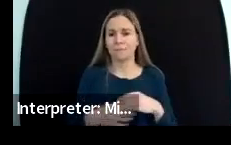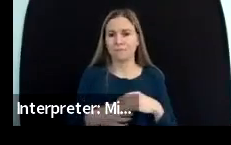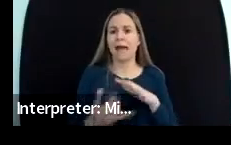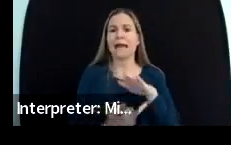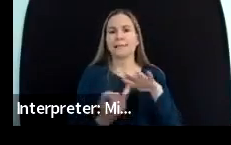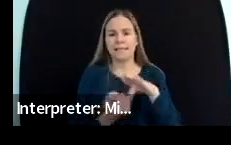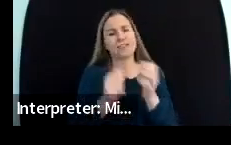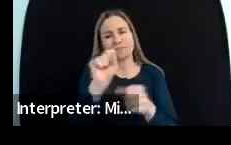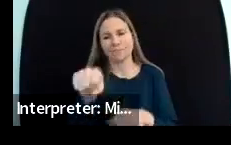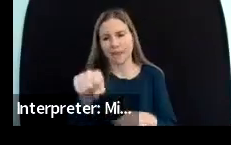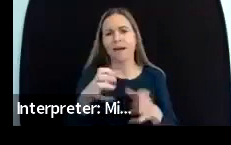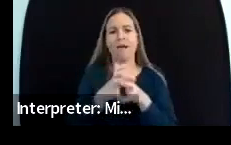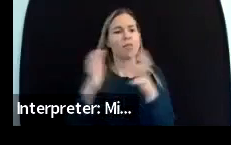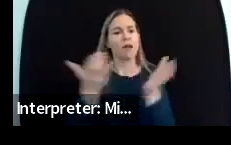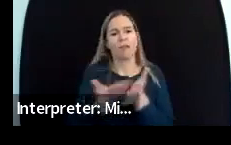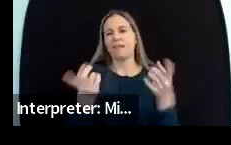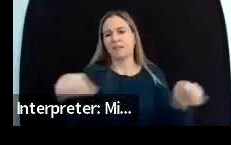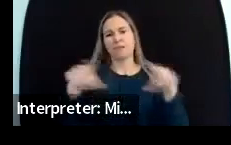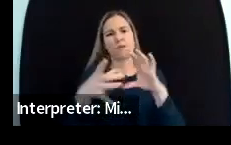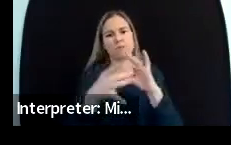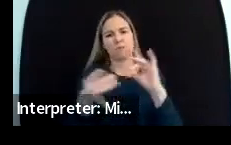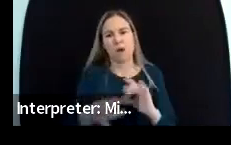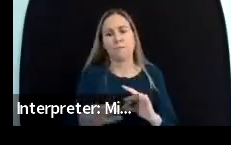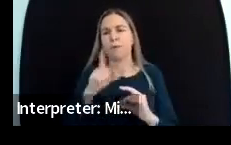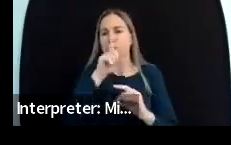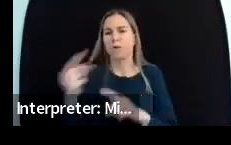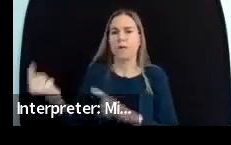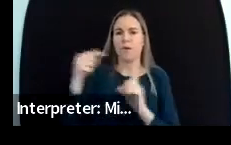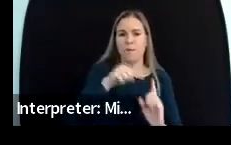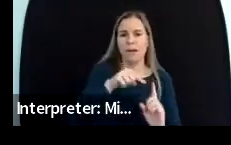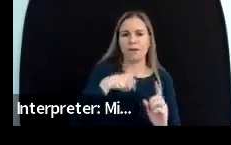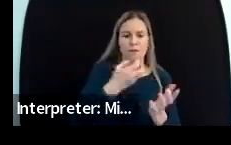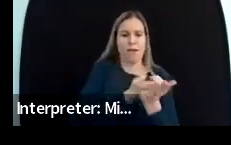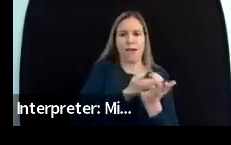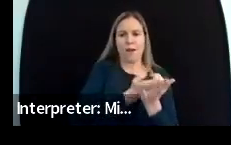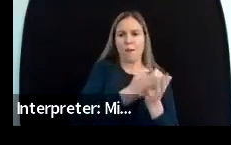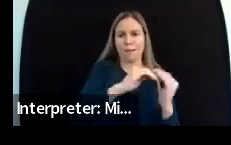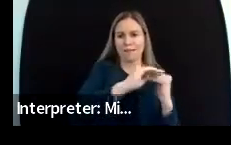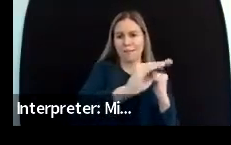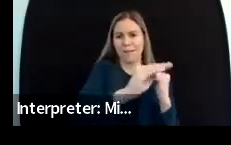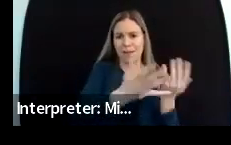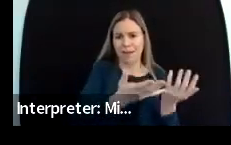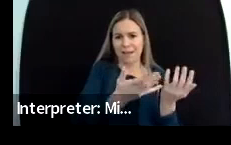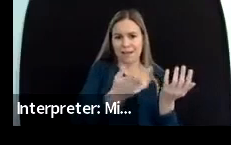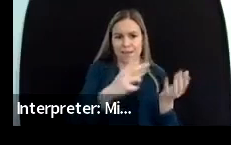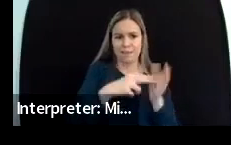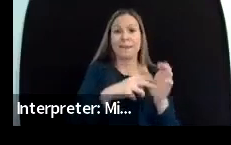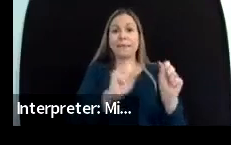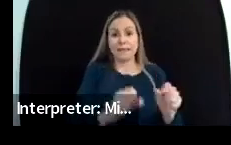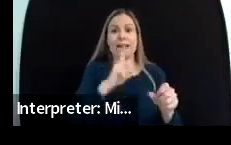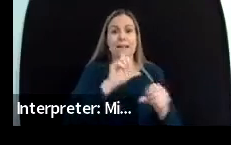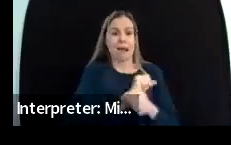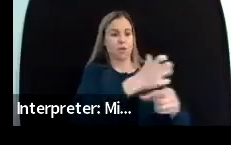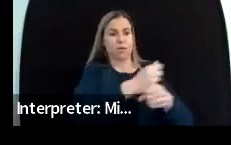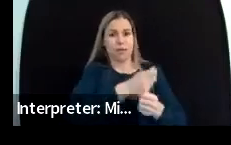isolation. So yeah, a lot of the things y'all are saying are relating back to his economic ability to get the treatment he needs, as